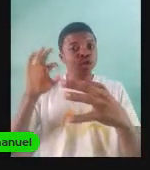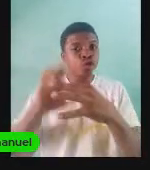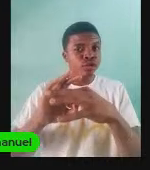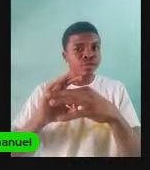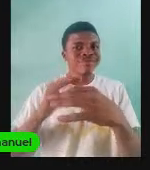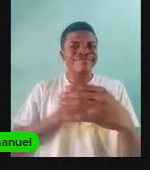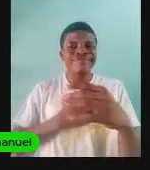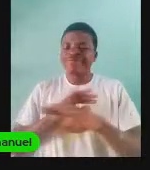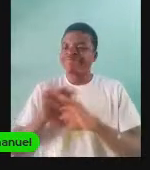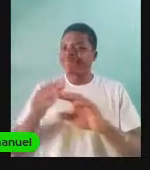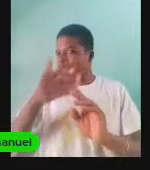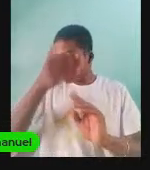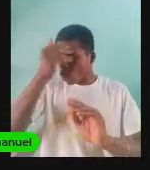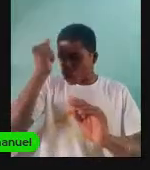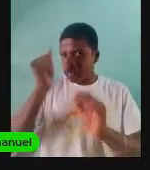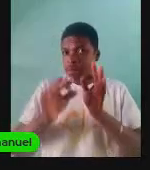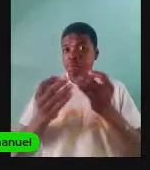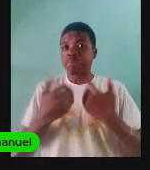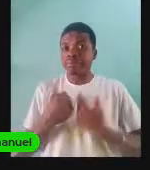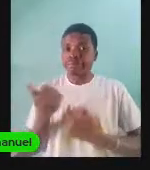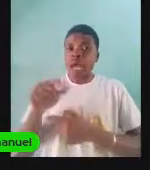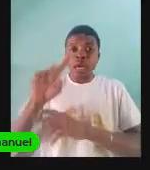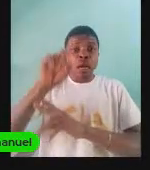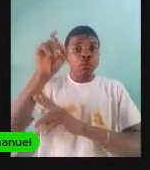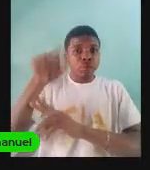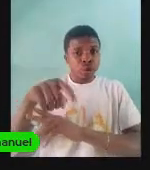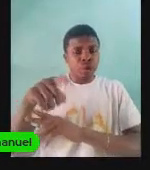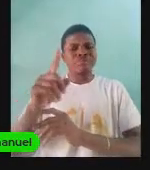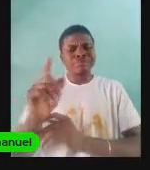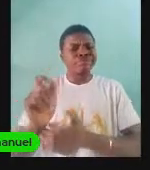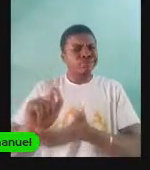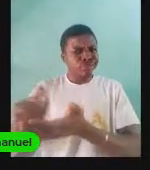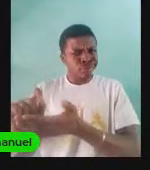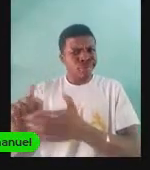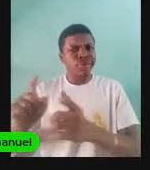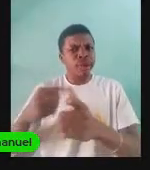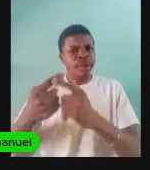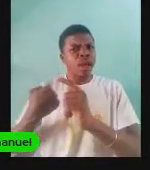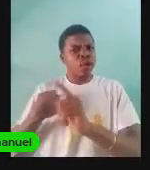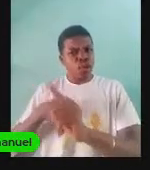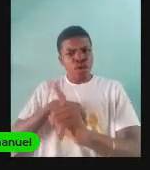have any question, you can drop it and we'll attend to it. And